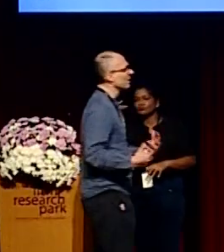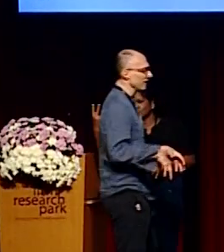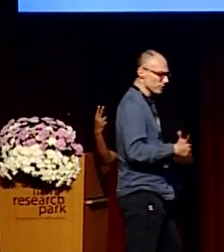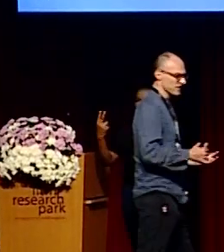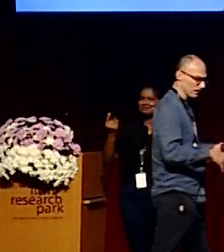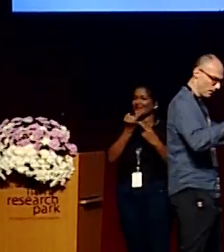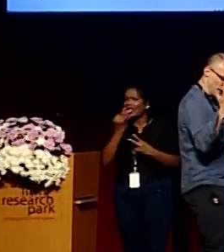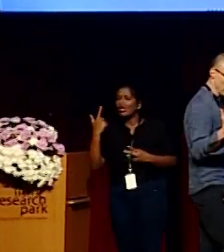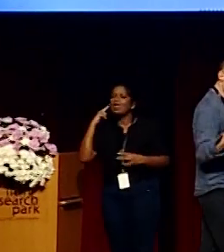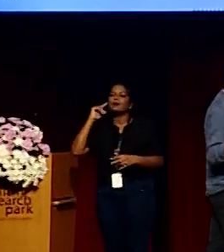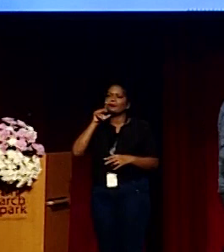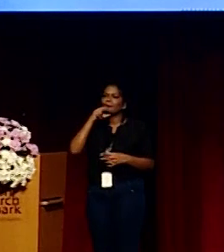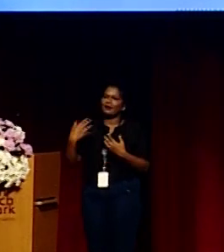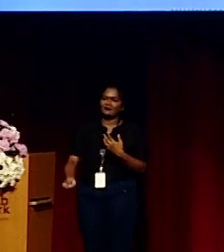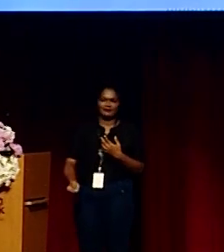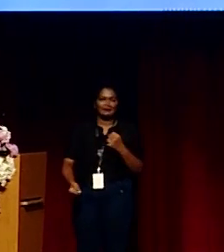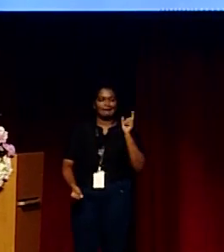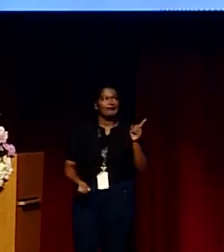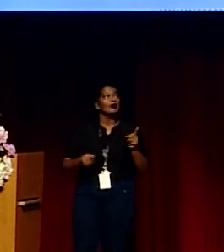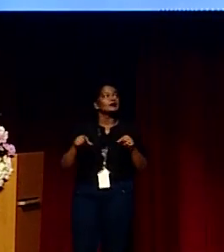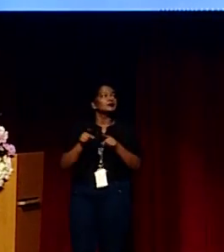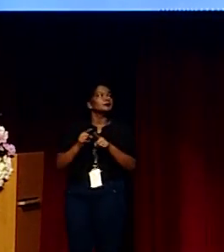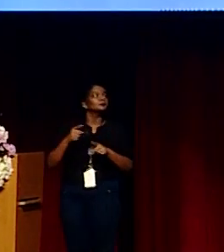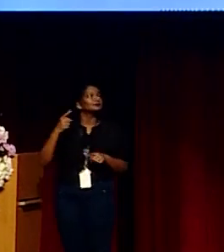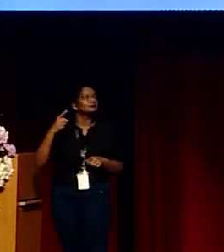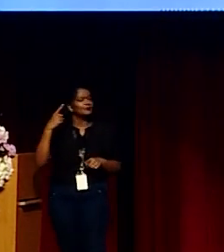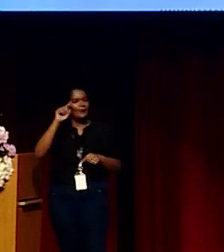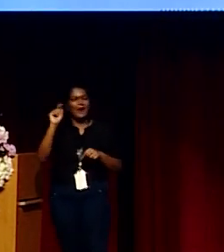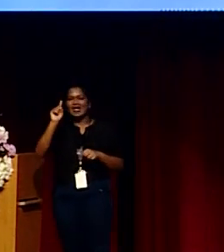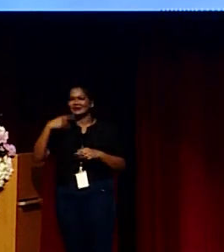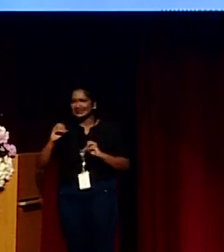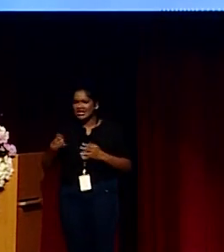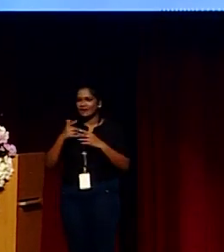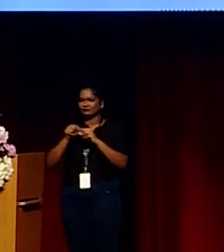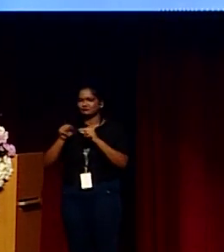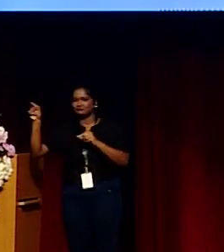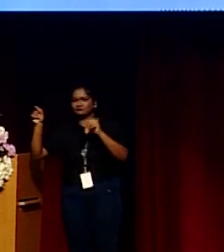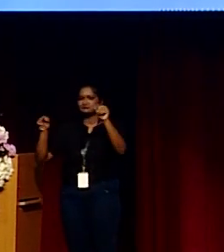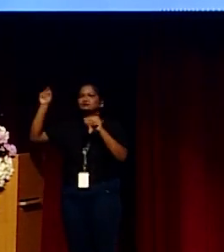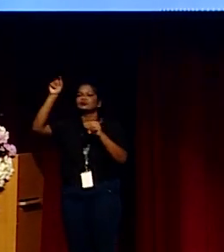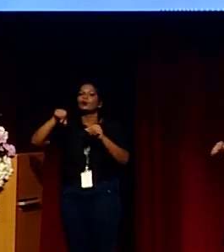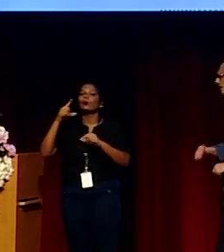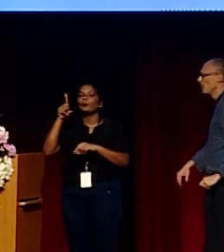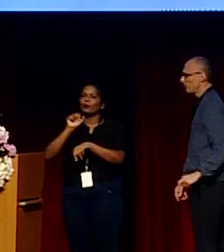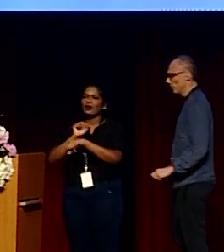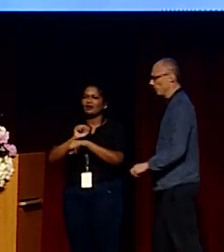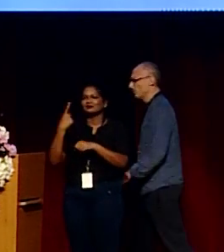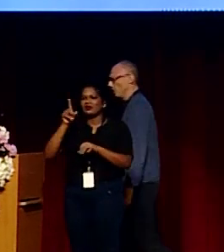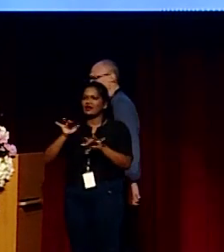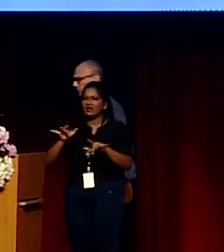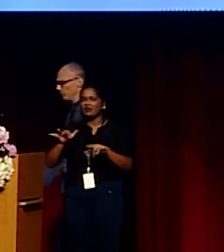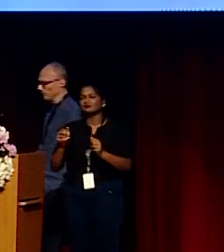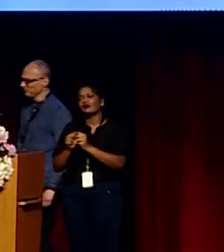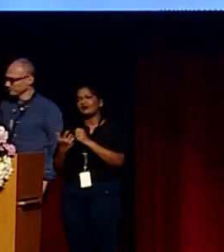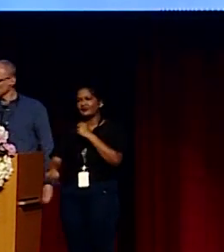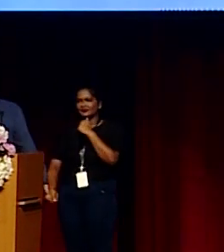chemists like in particular are big ring systems, so that's where you start, and then from there you can start outwards and walk through your system further and